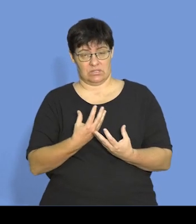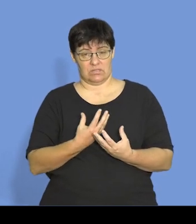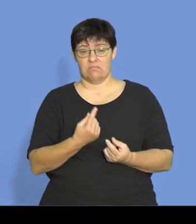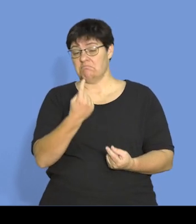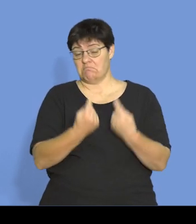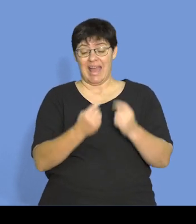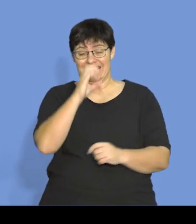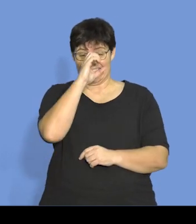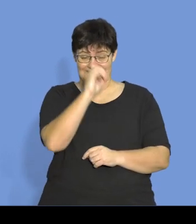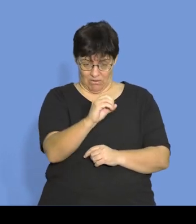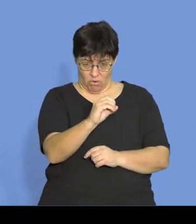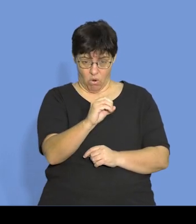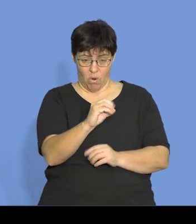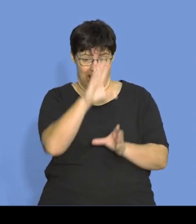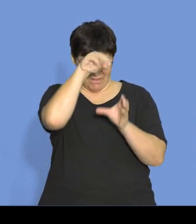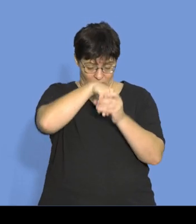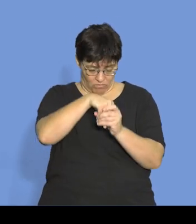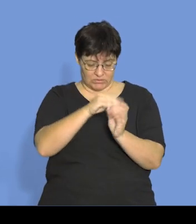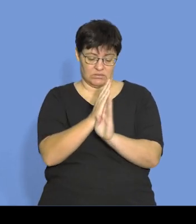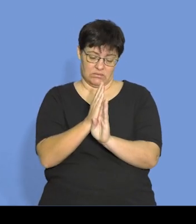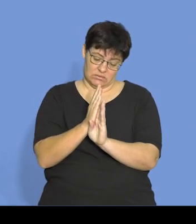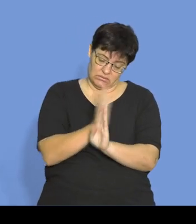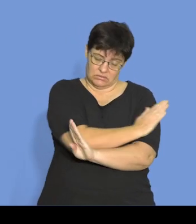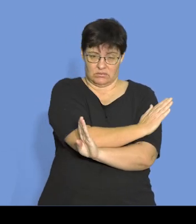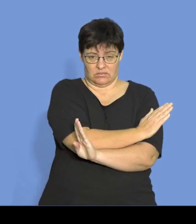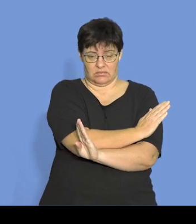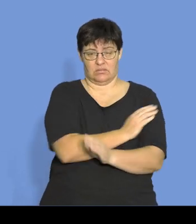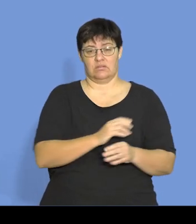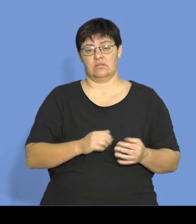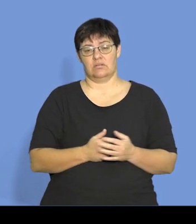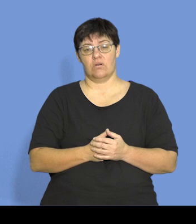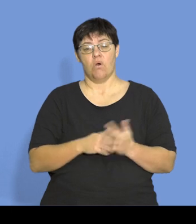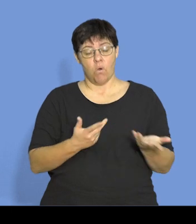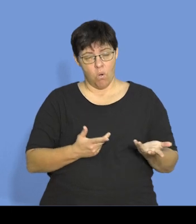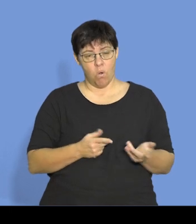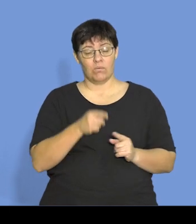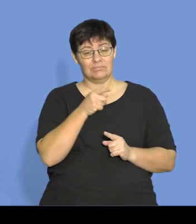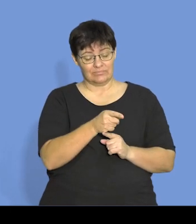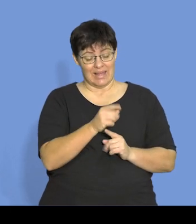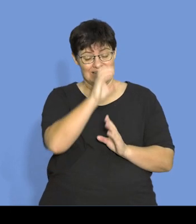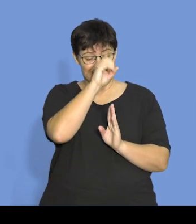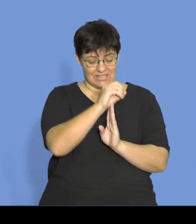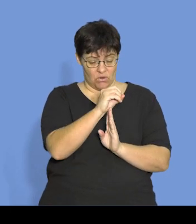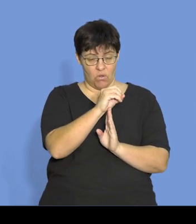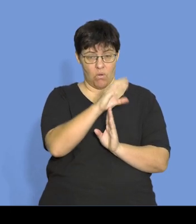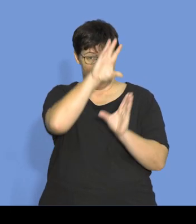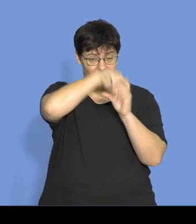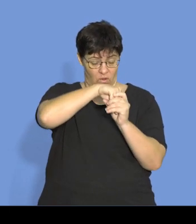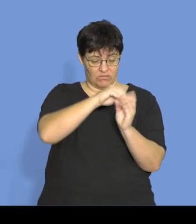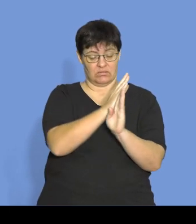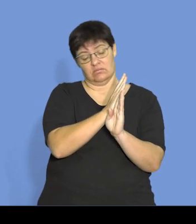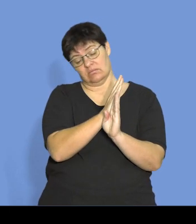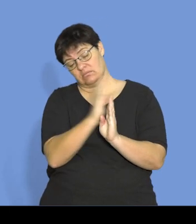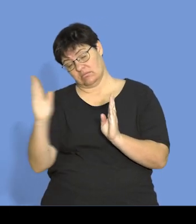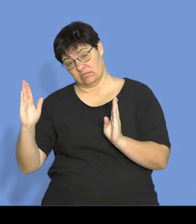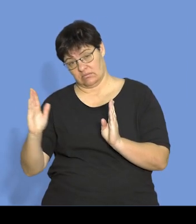either be 0 or less than 0, or this whole expression can be 0 or greater than